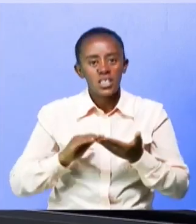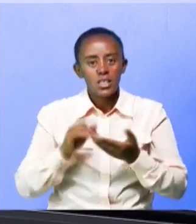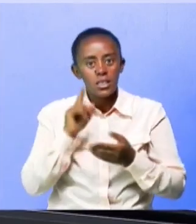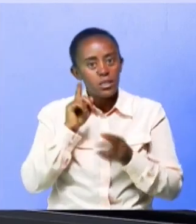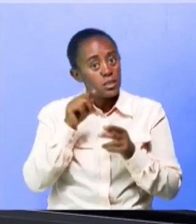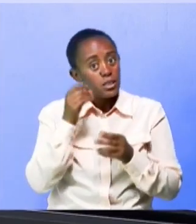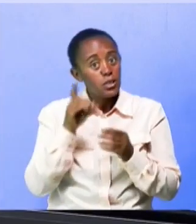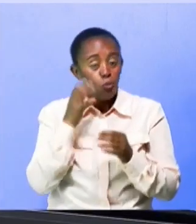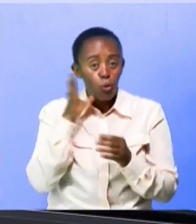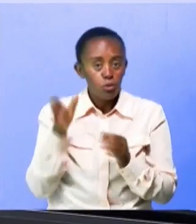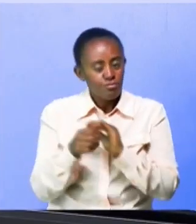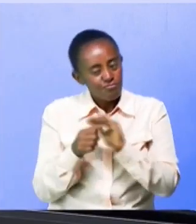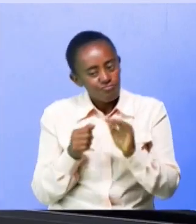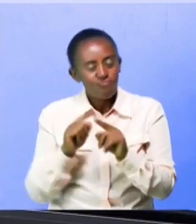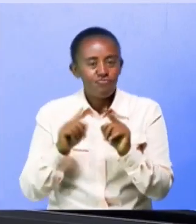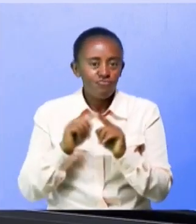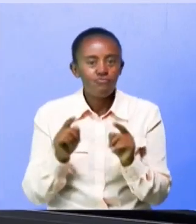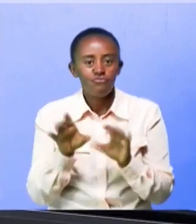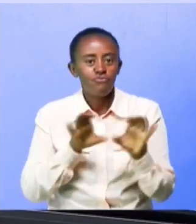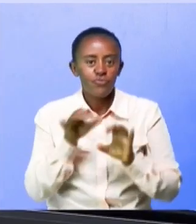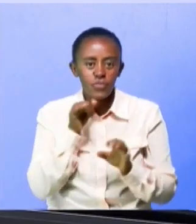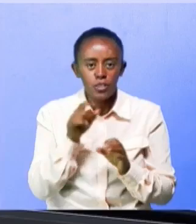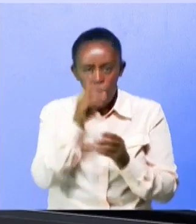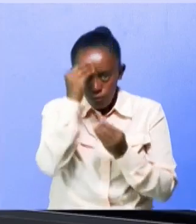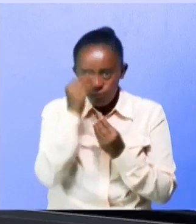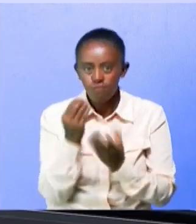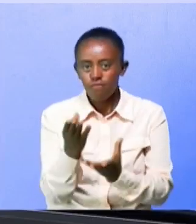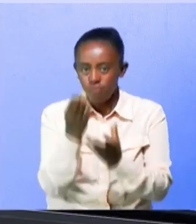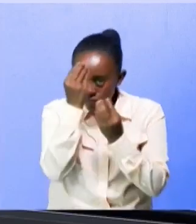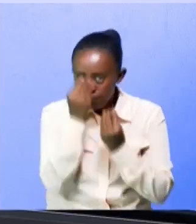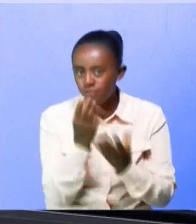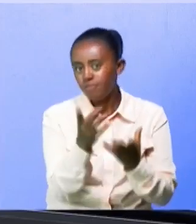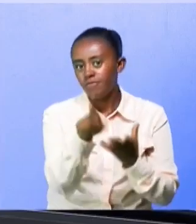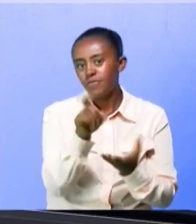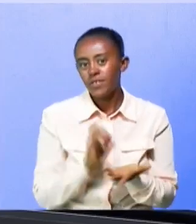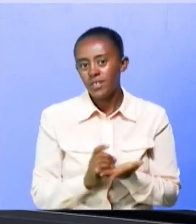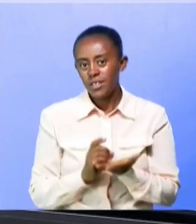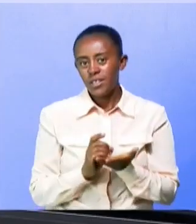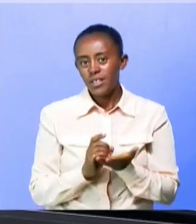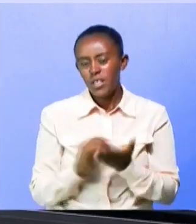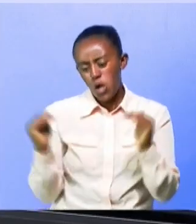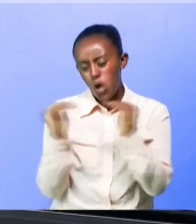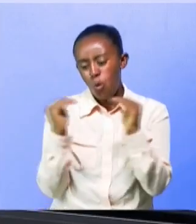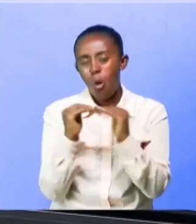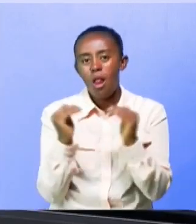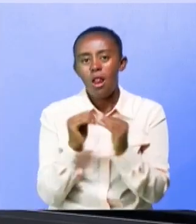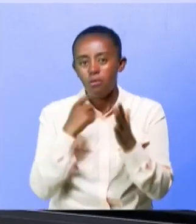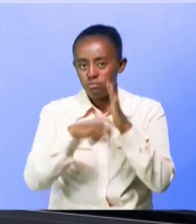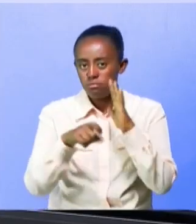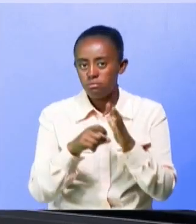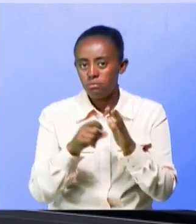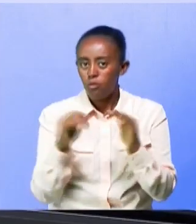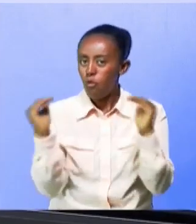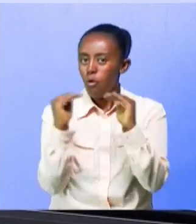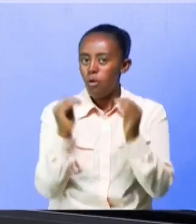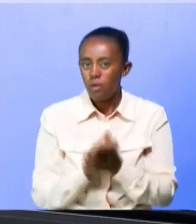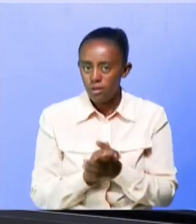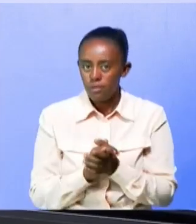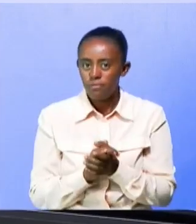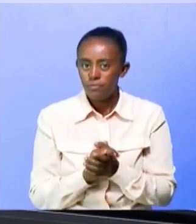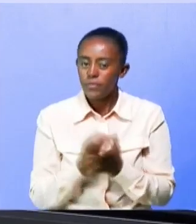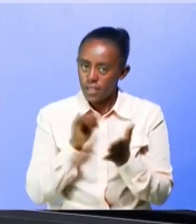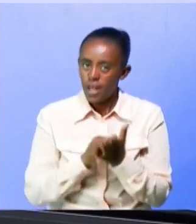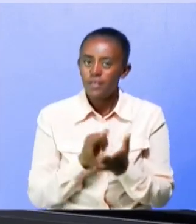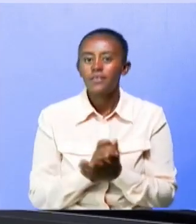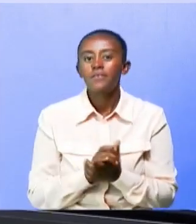don't eliminate their credit. You have to give what? Equal credit for all. But that's